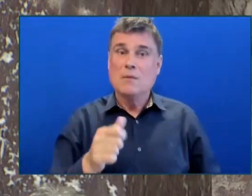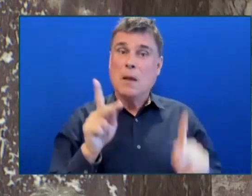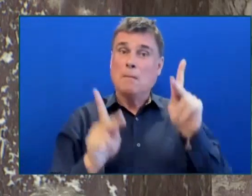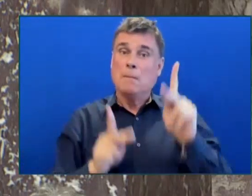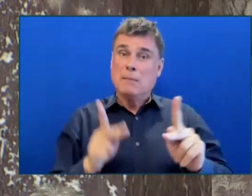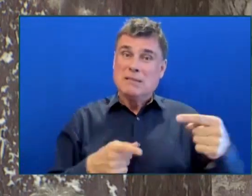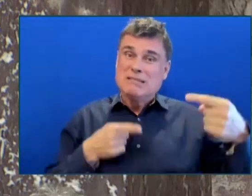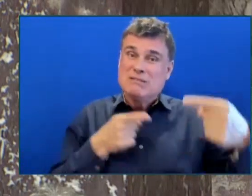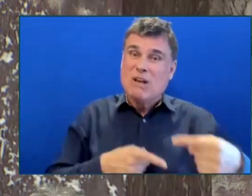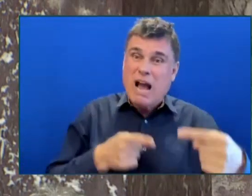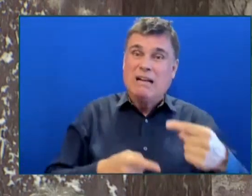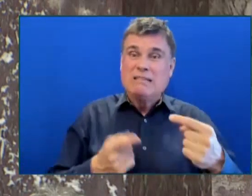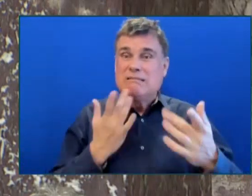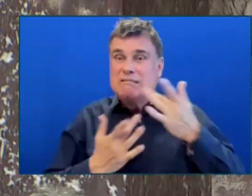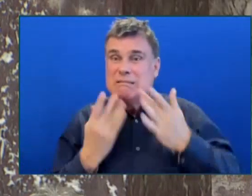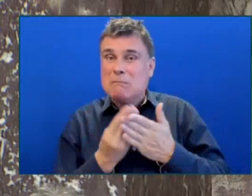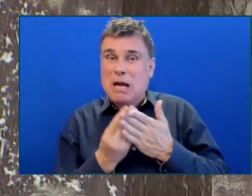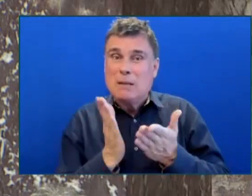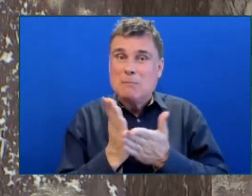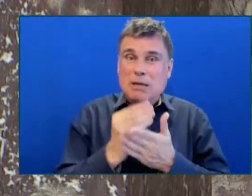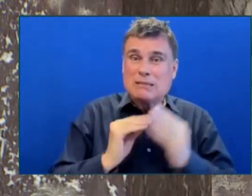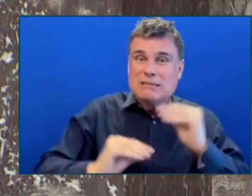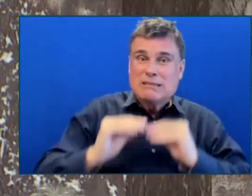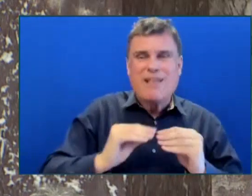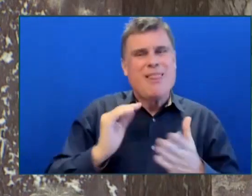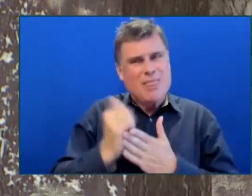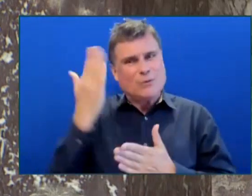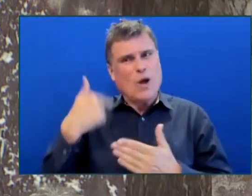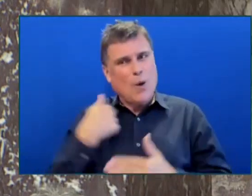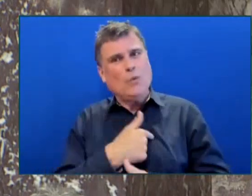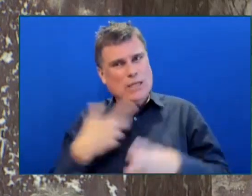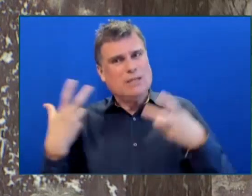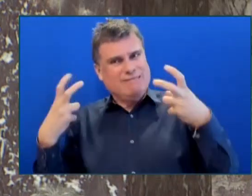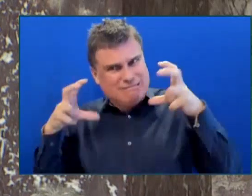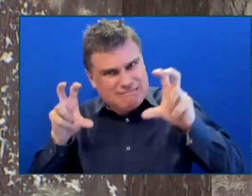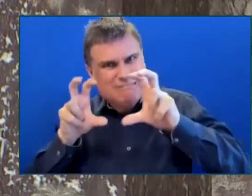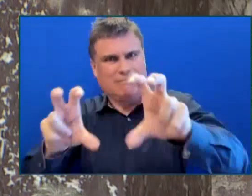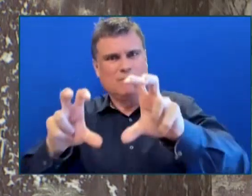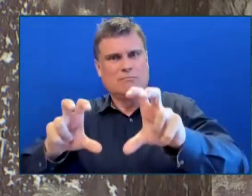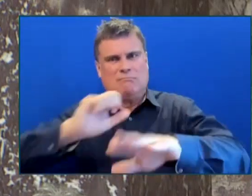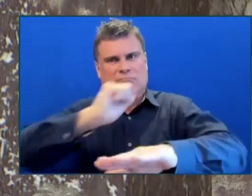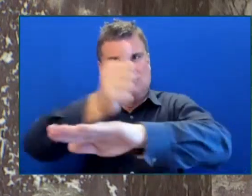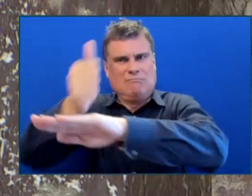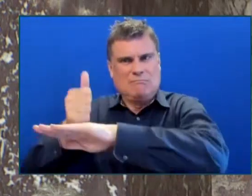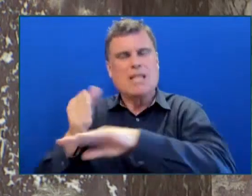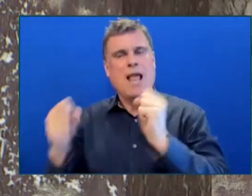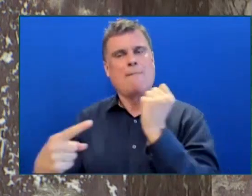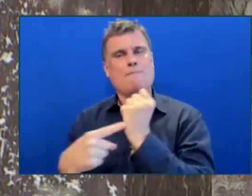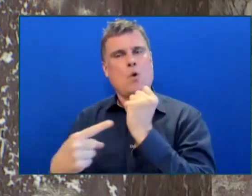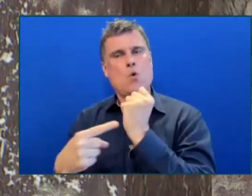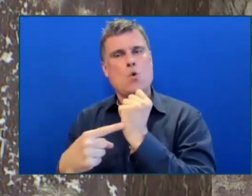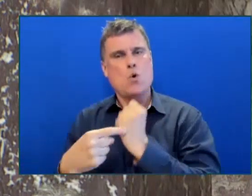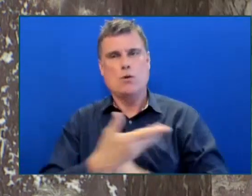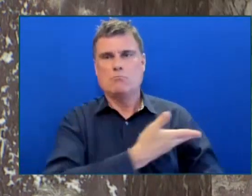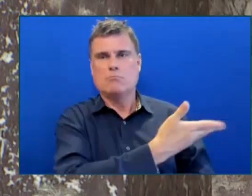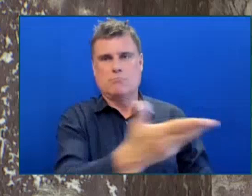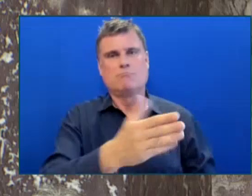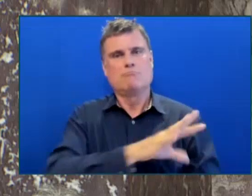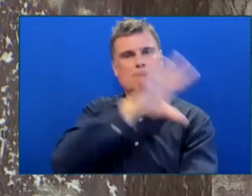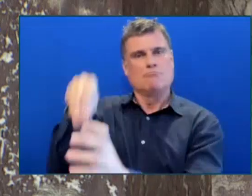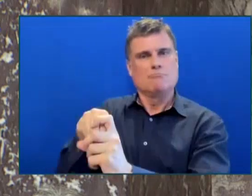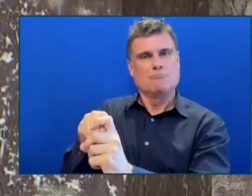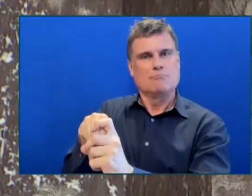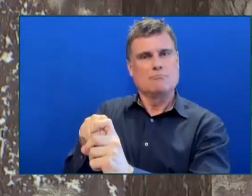that the public is seeing. Honourable Speaker, imagine where those individuals would be if we hadn't changed the amount